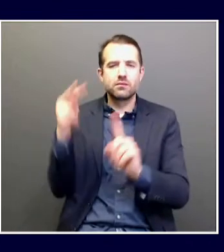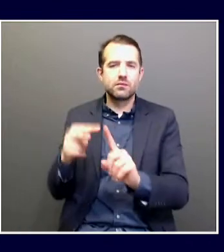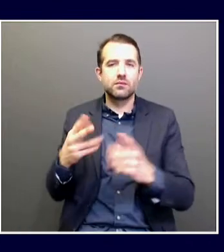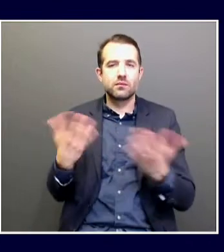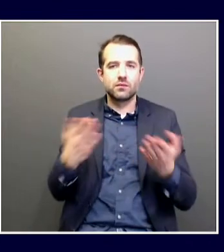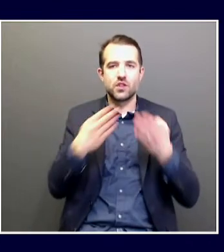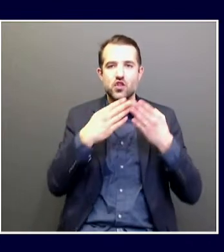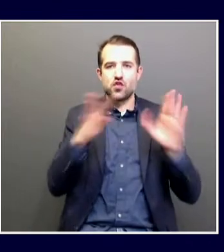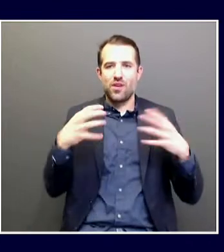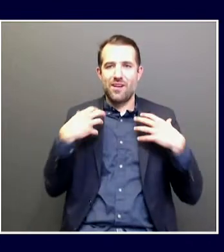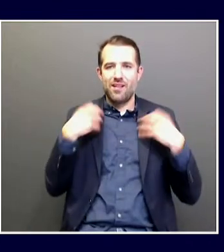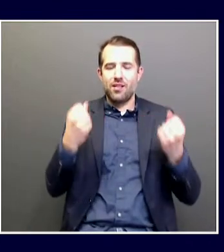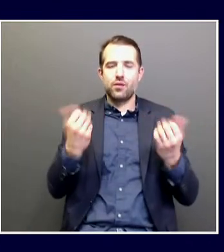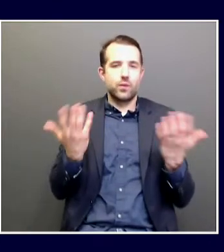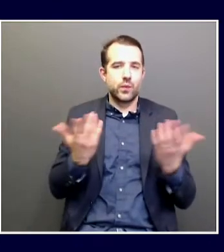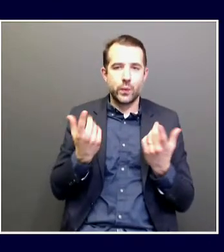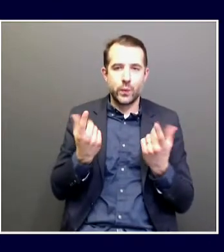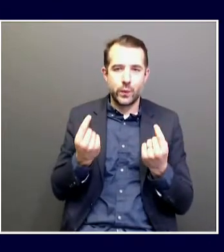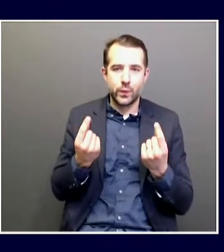what your thoughts are about that.